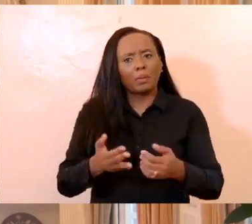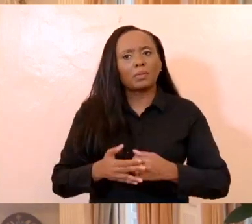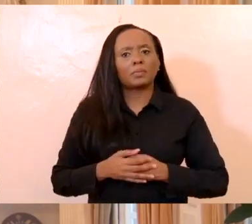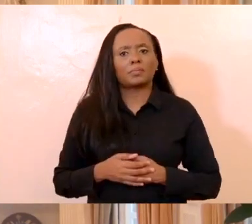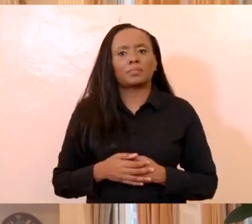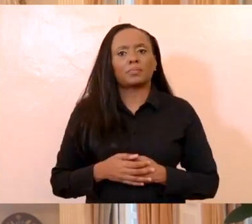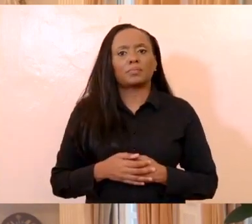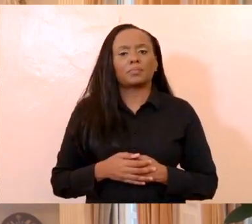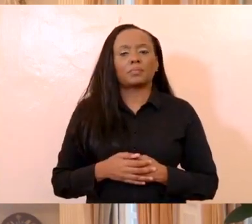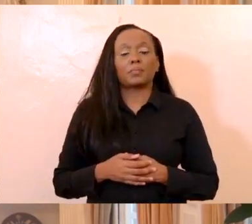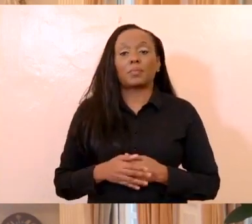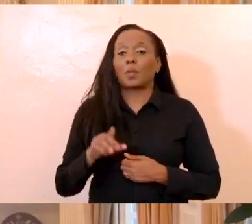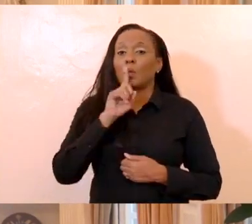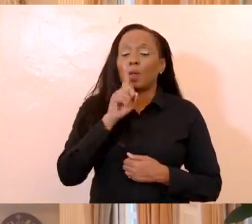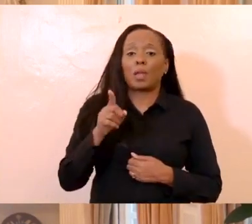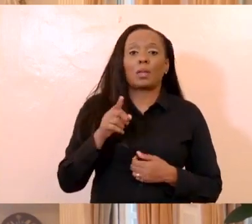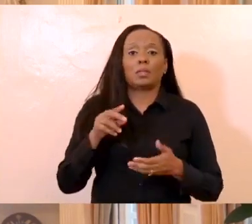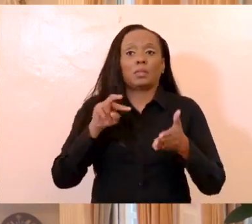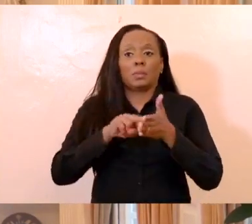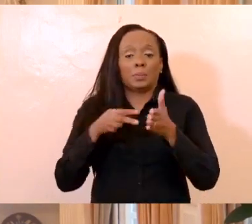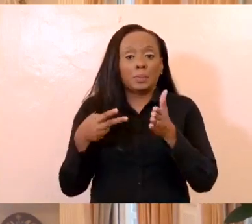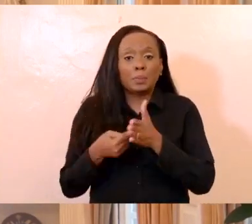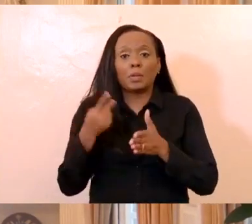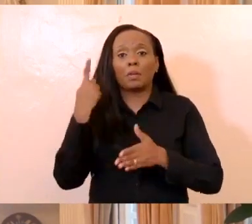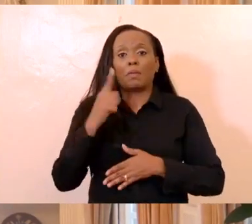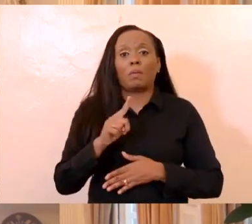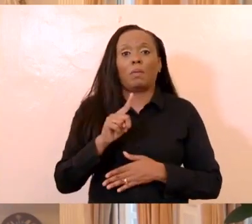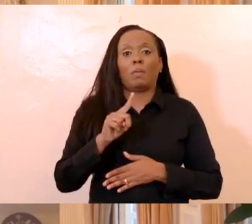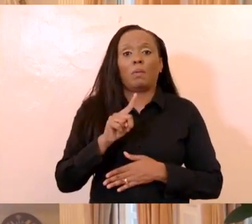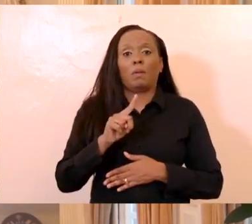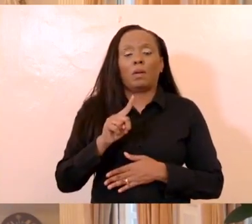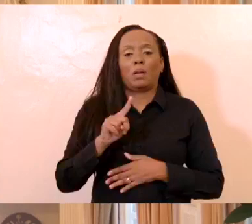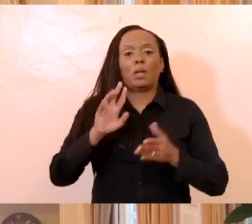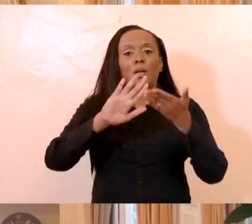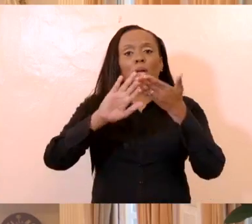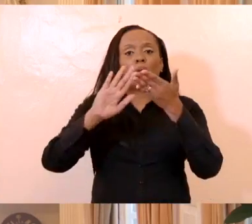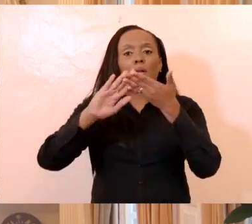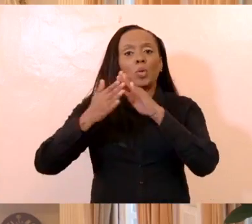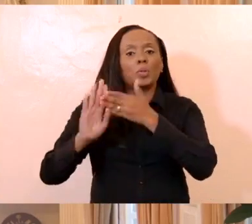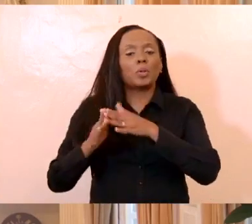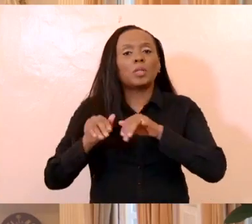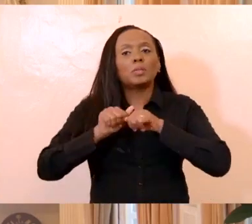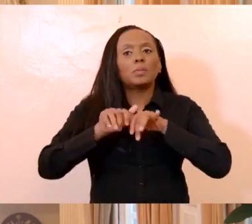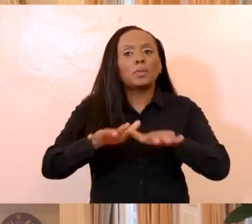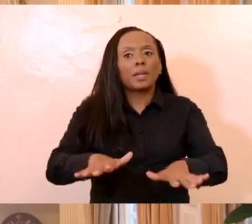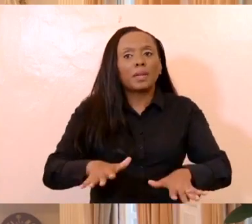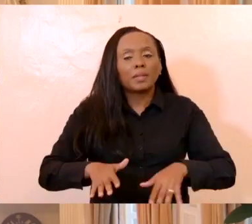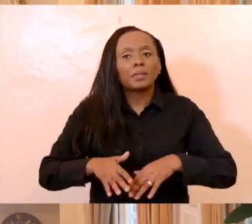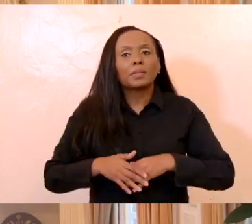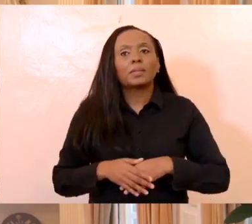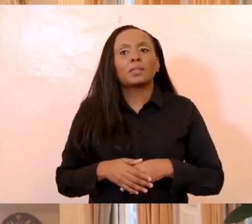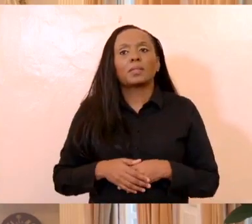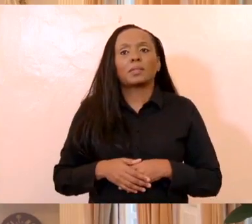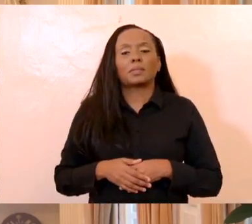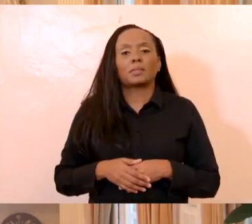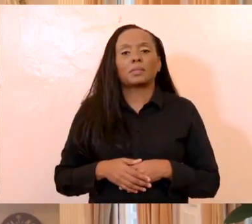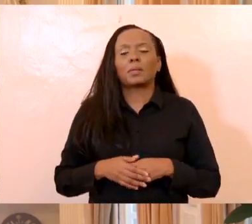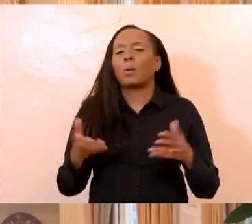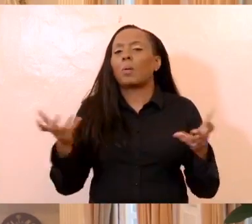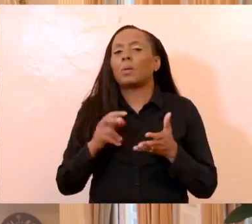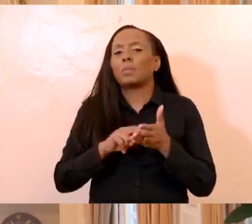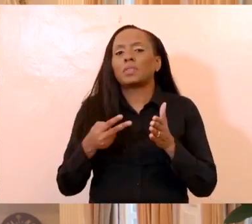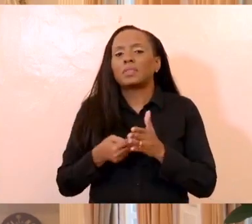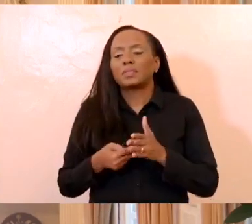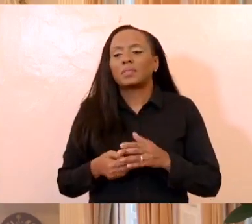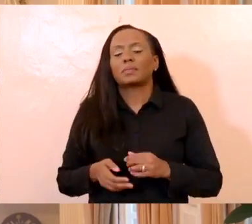the definition that is used by WHO and all international agencies is the inability to